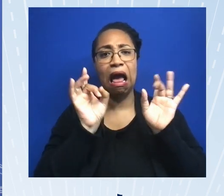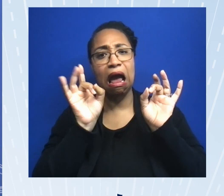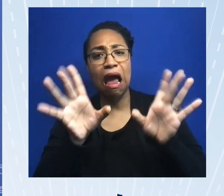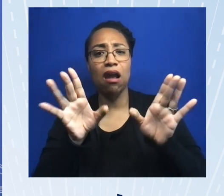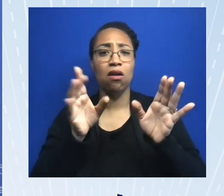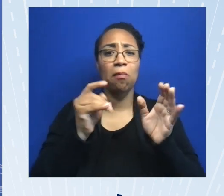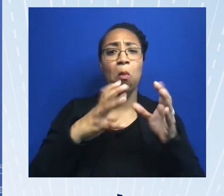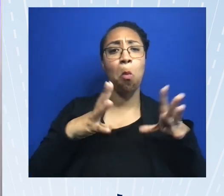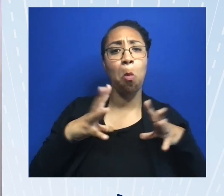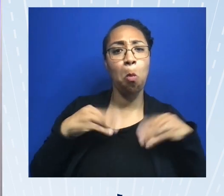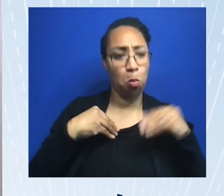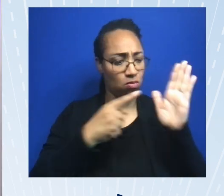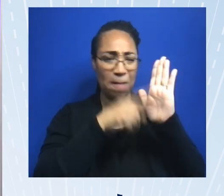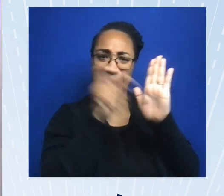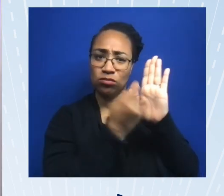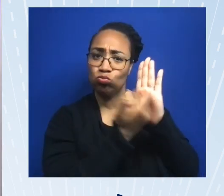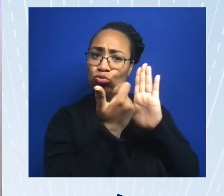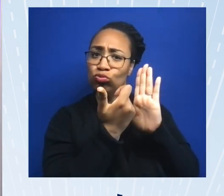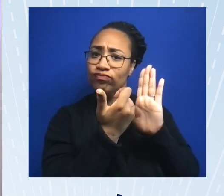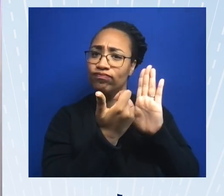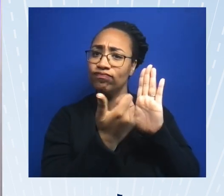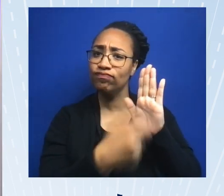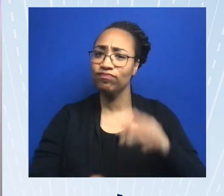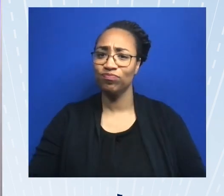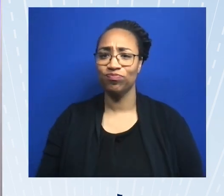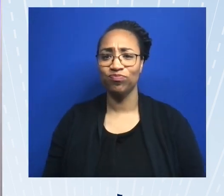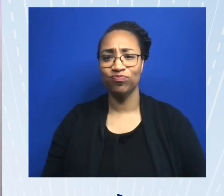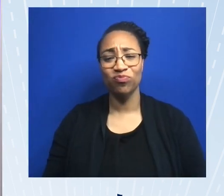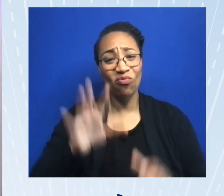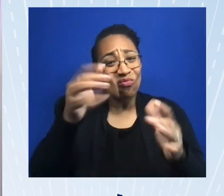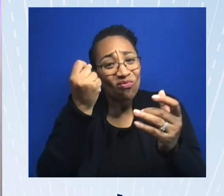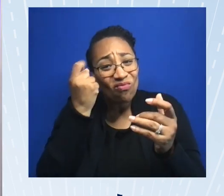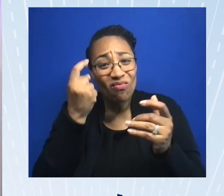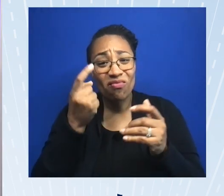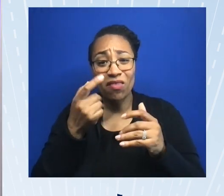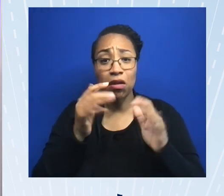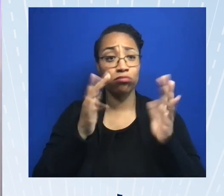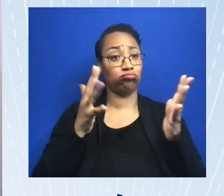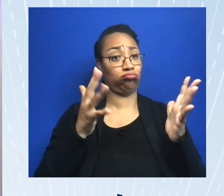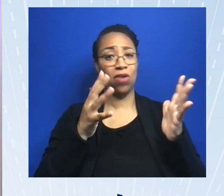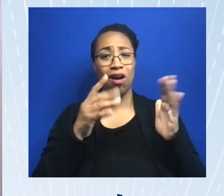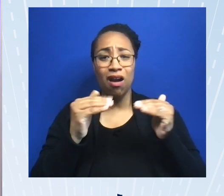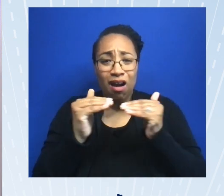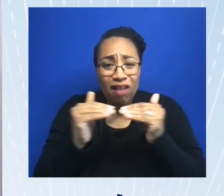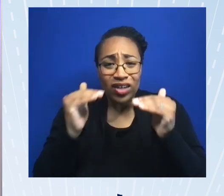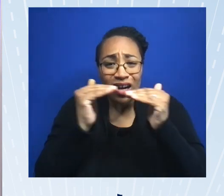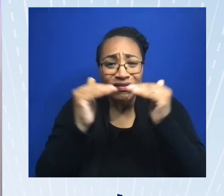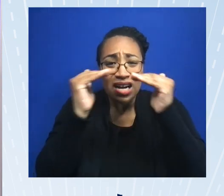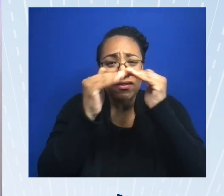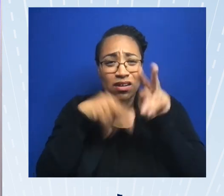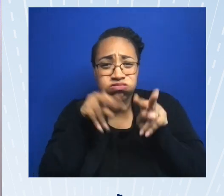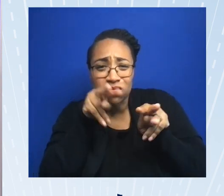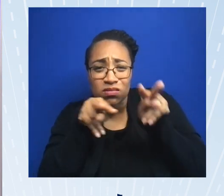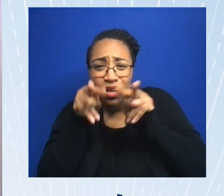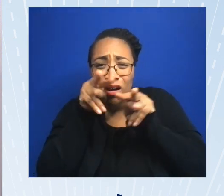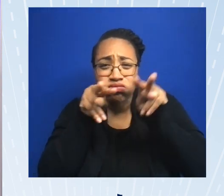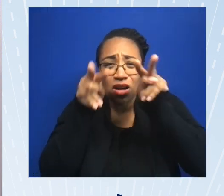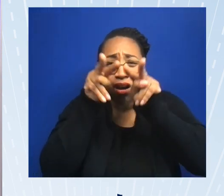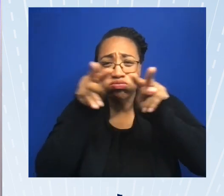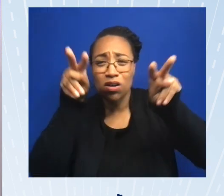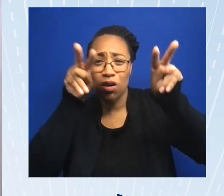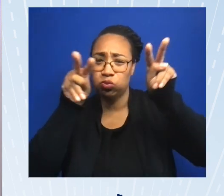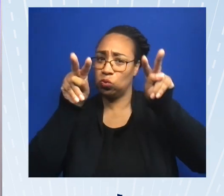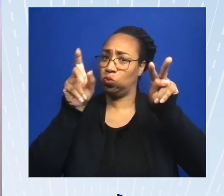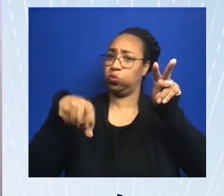American society. For example, the Department of Education today issued a letter reminding schools of their obligations